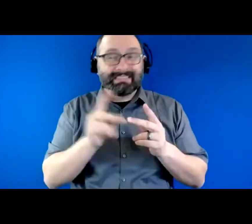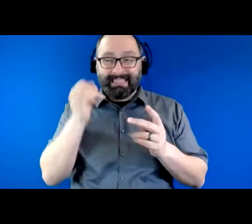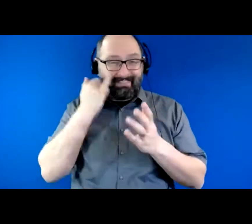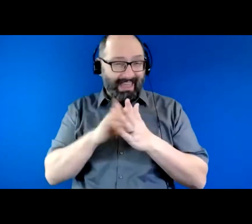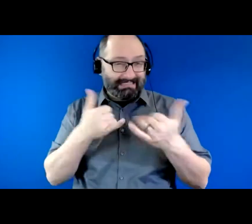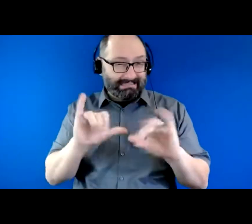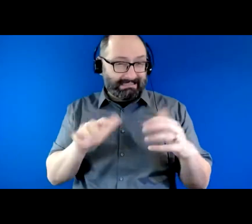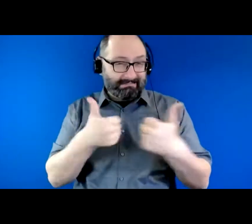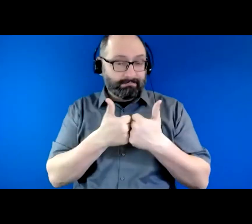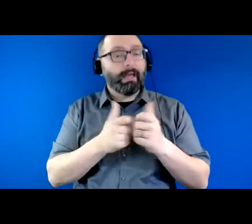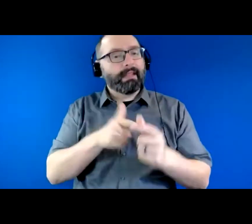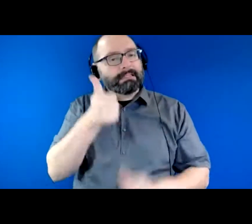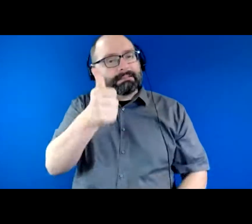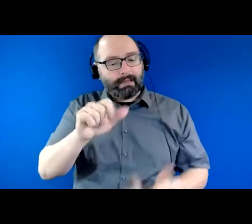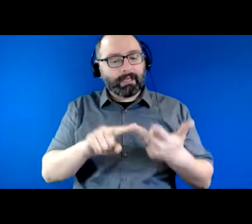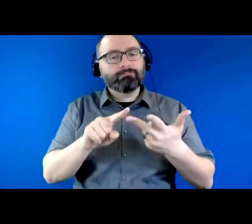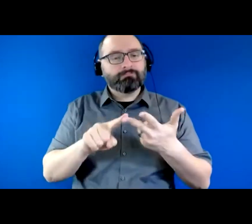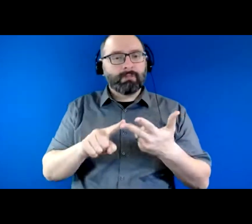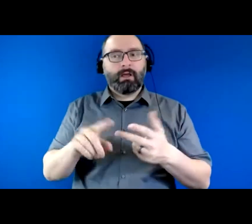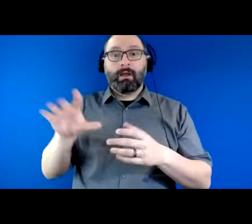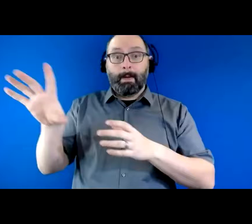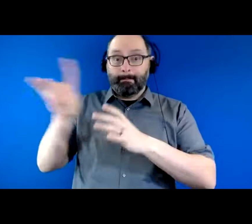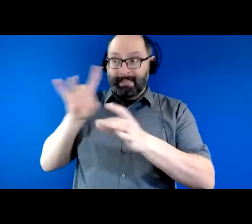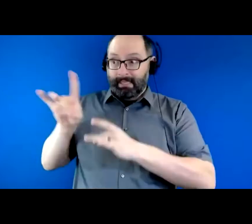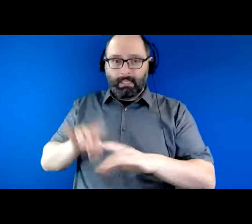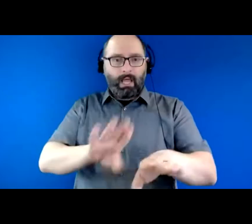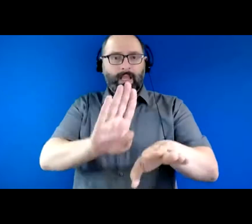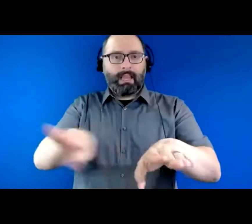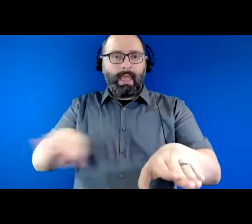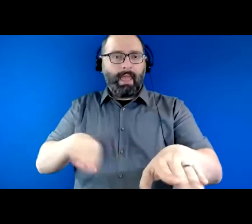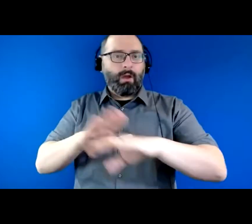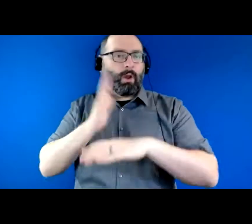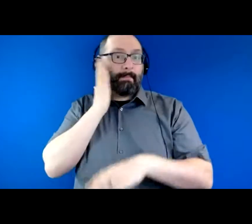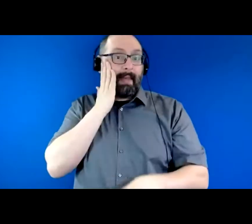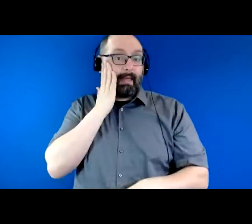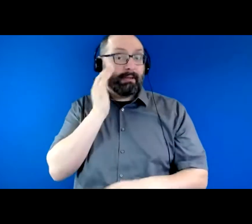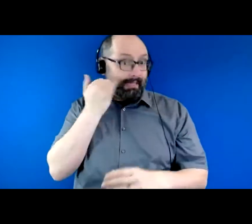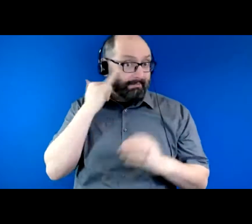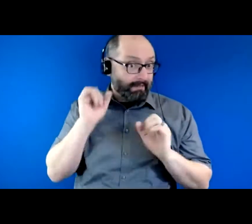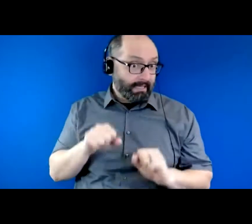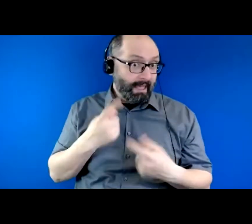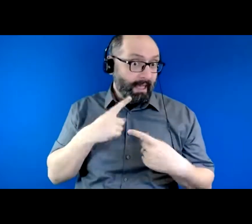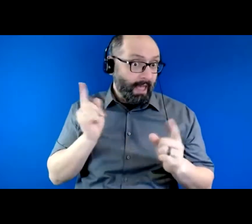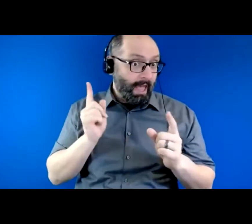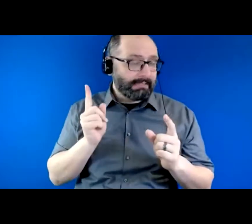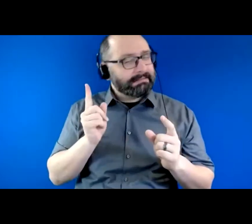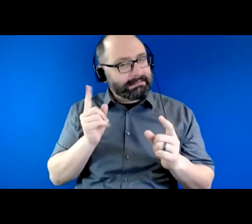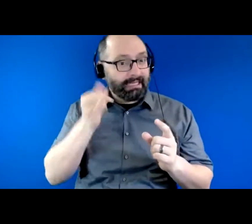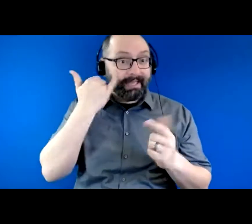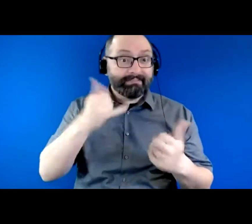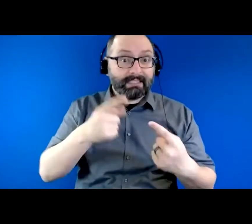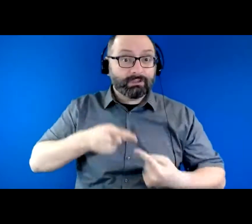can physically lay out the clothes, so put them out on the bed. And then if they're able to get dressed from there, if that's still a little